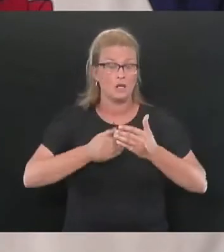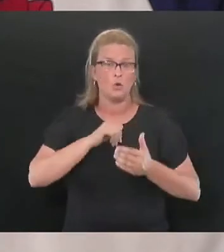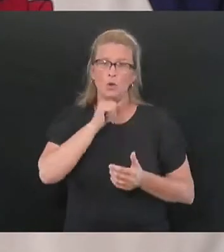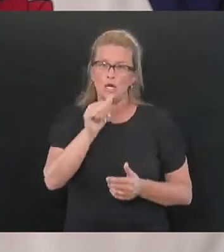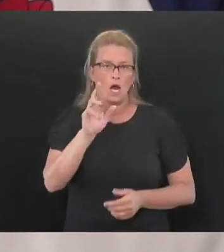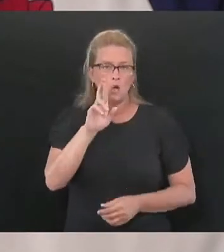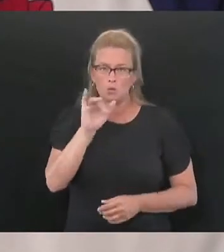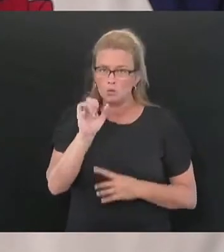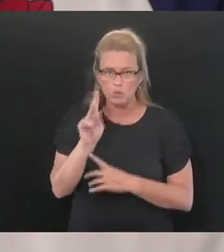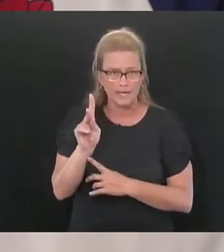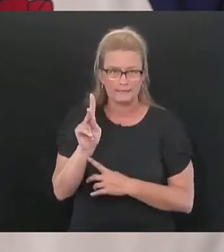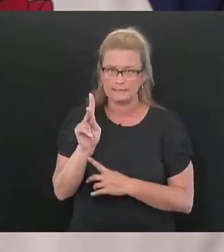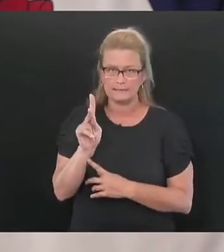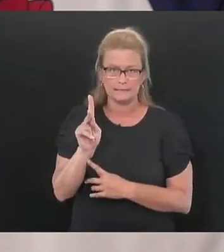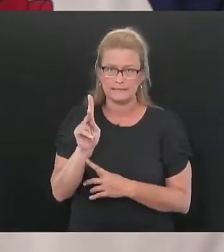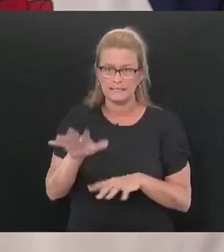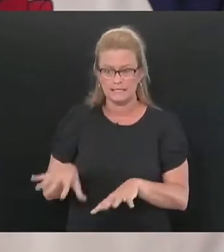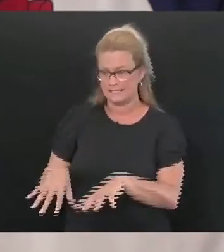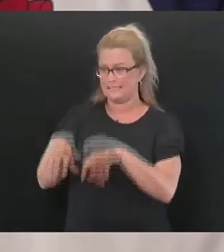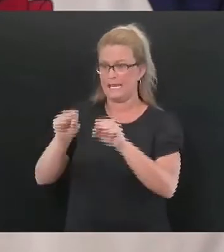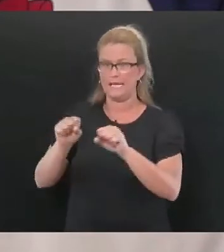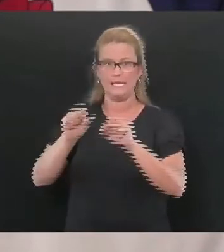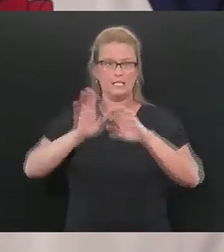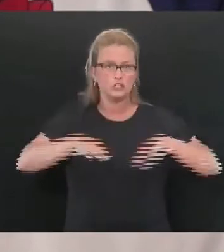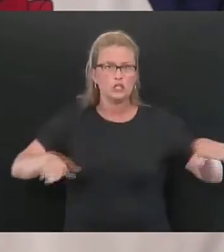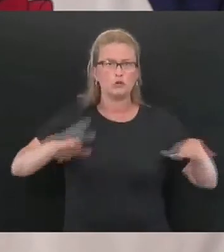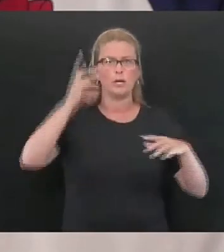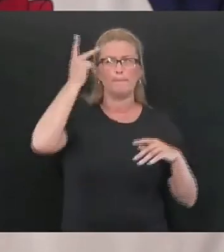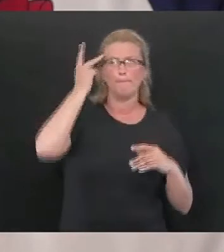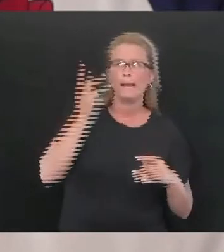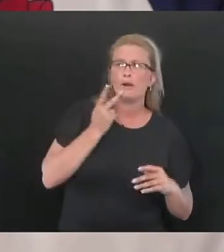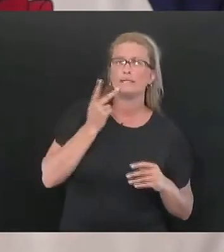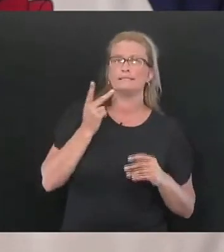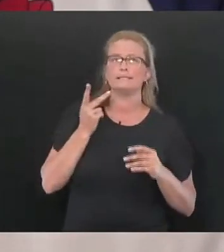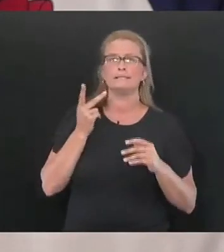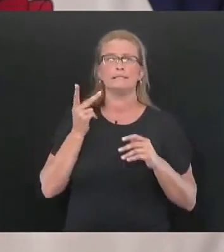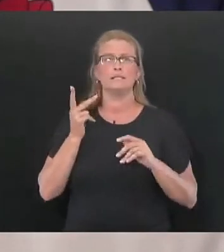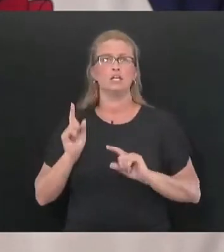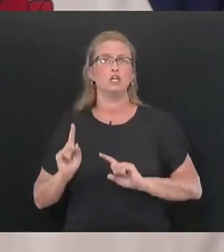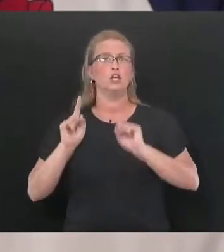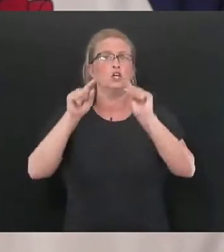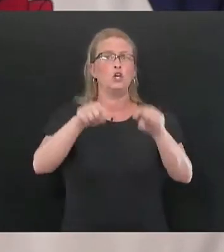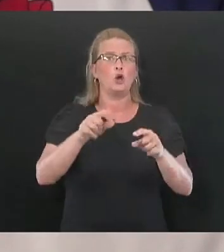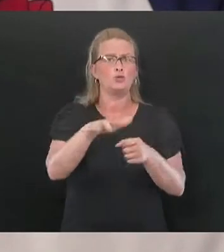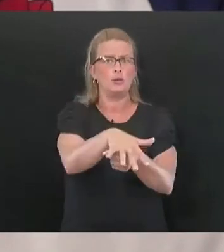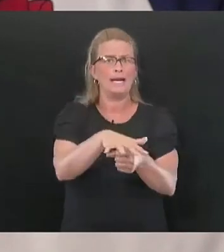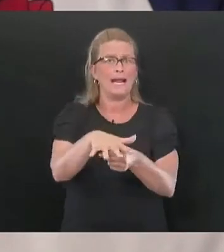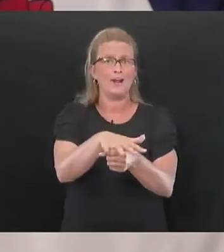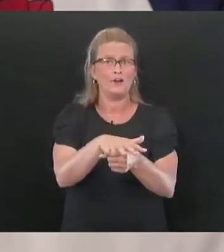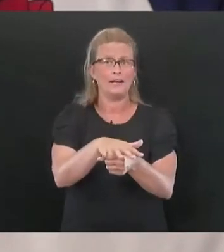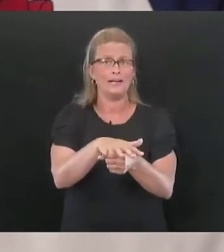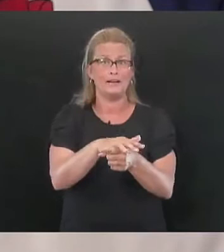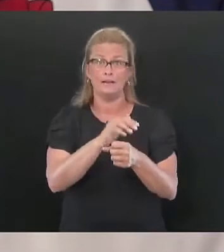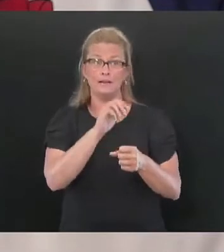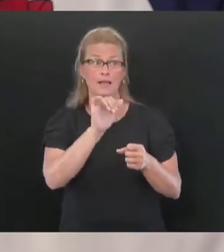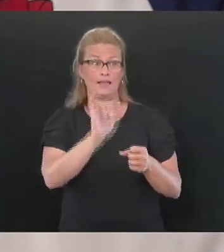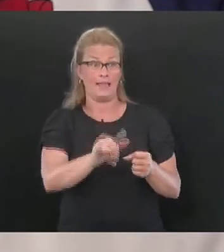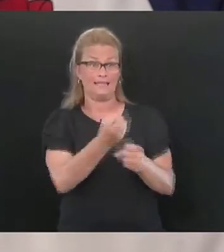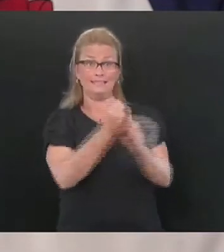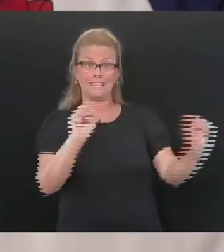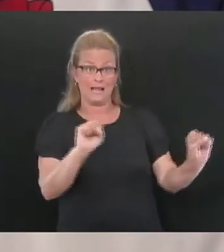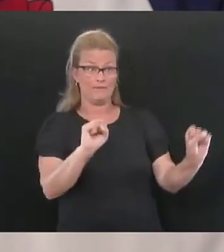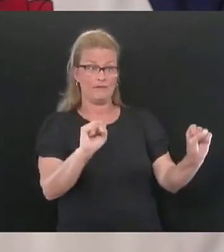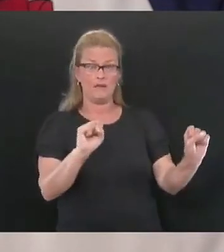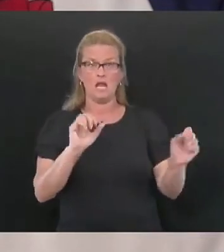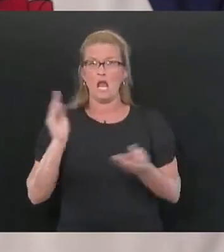in taking kids and parents or whatever it may be to an area which is not having a problem and